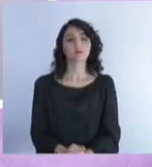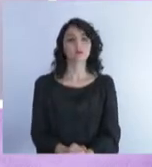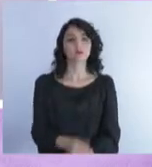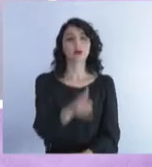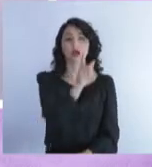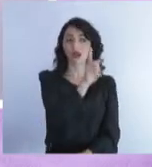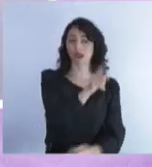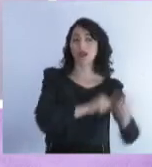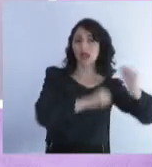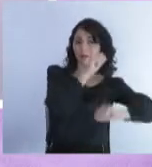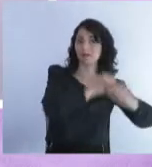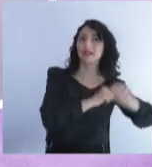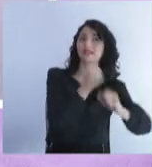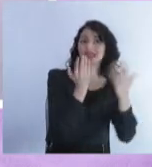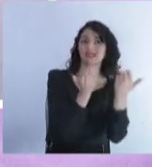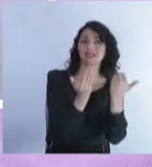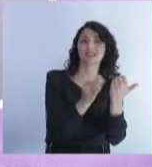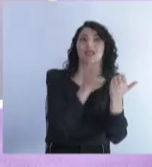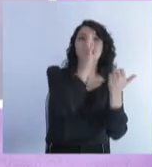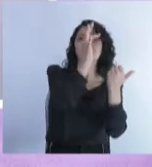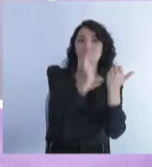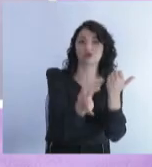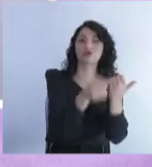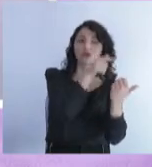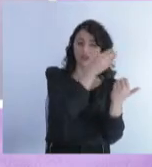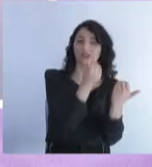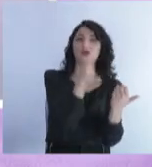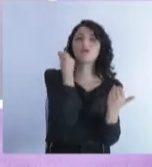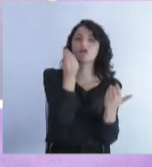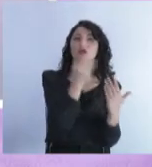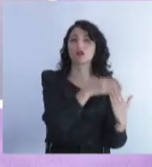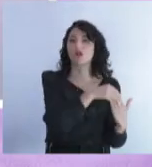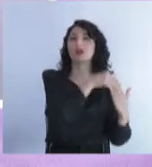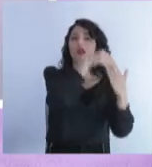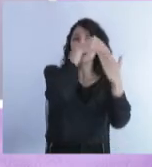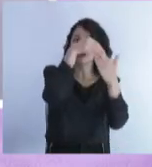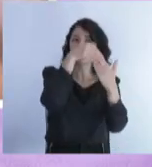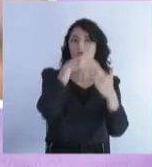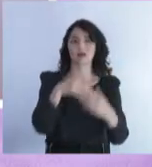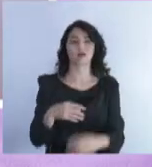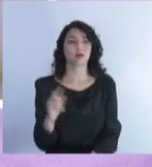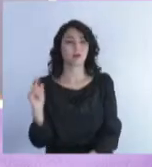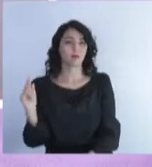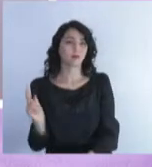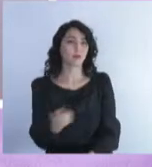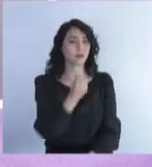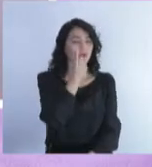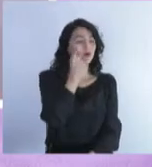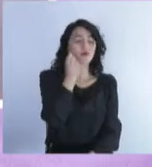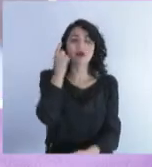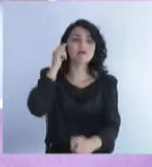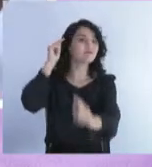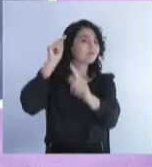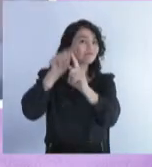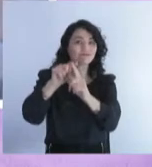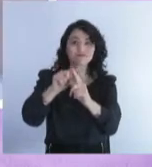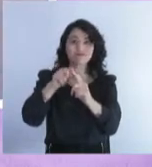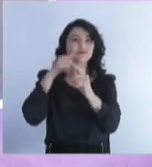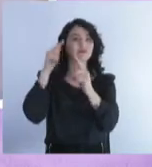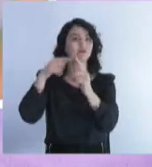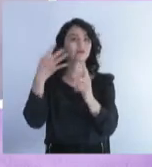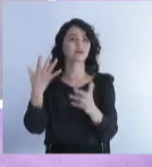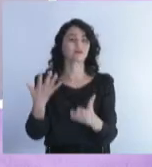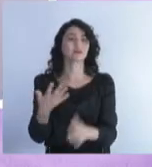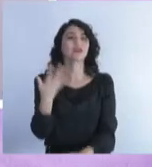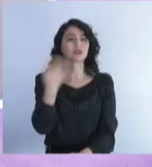that companies will need in the future, leaders will need in the future. One is this sense of purpose. The other is a